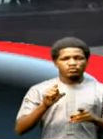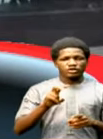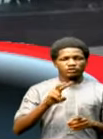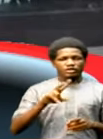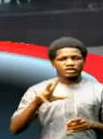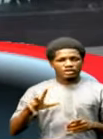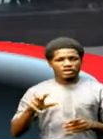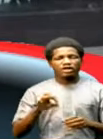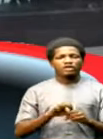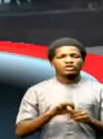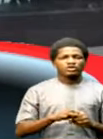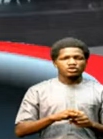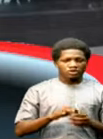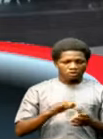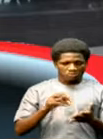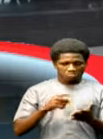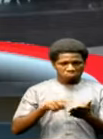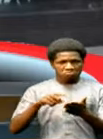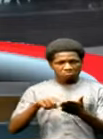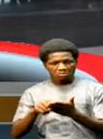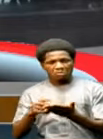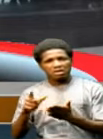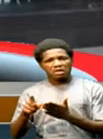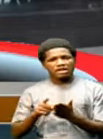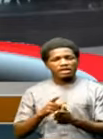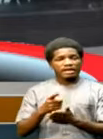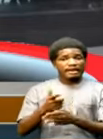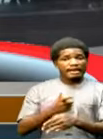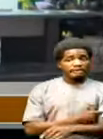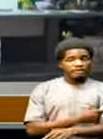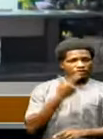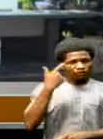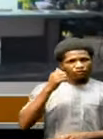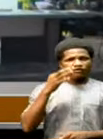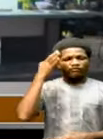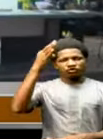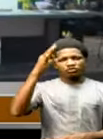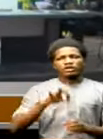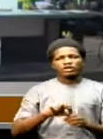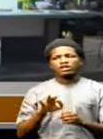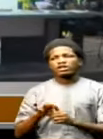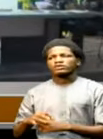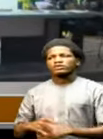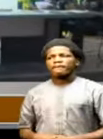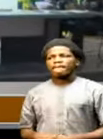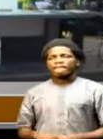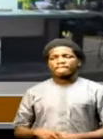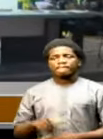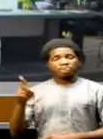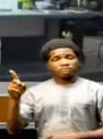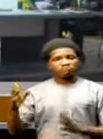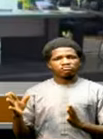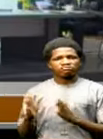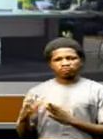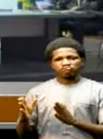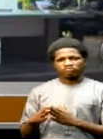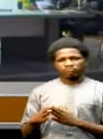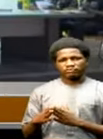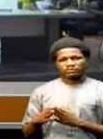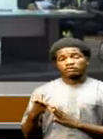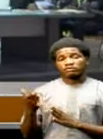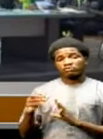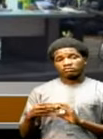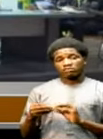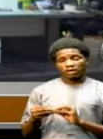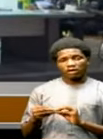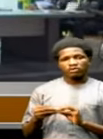highlighting lessons for future outings. The Inspector General of Police, Usman Al-Kali Baba, at the meeting reiterates the